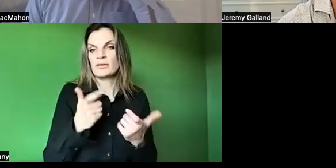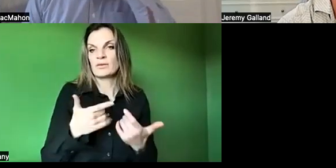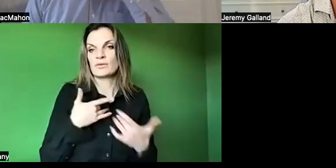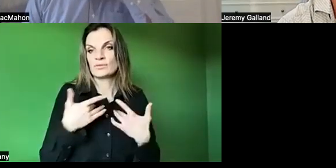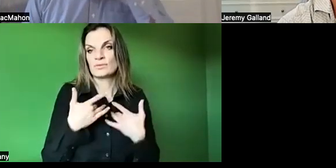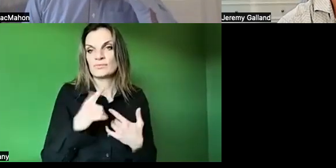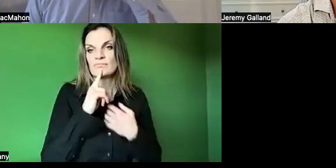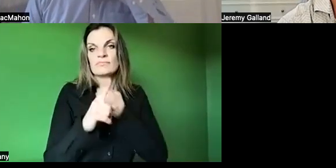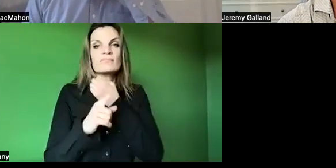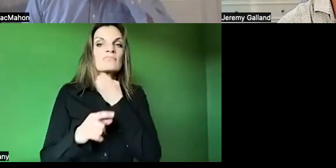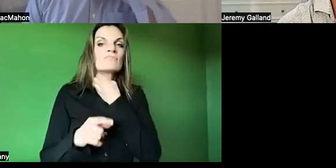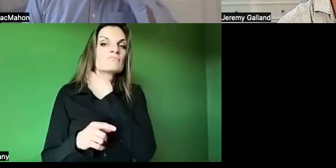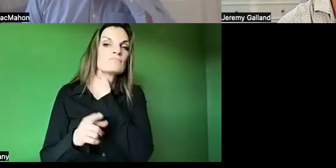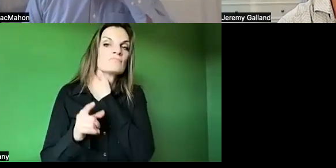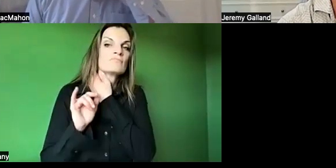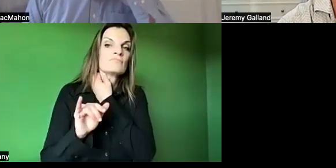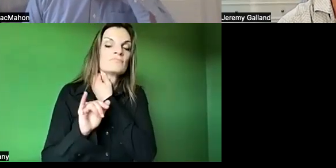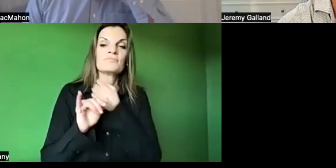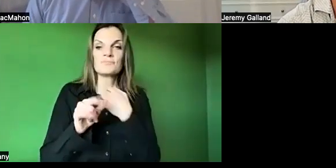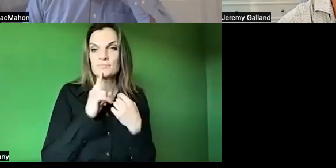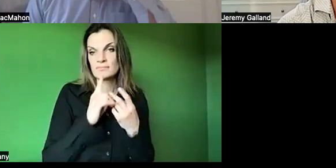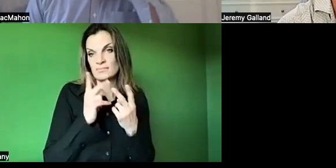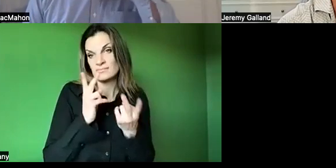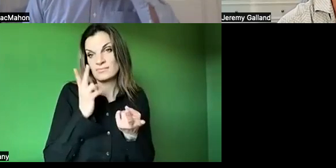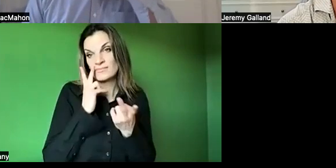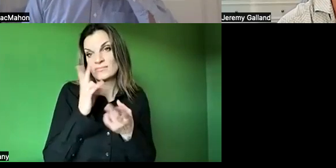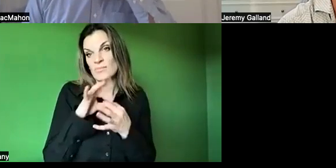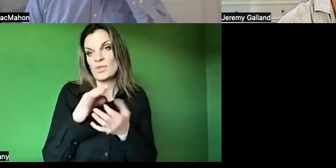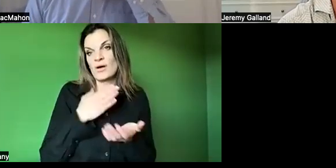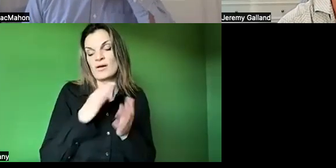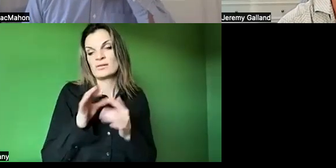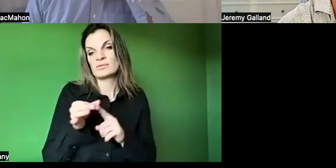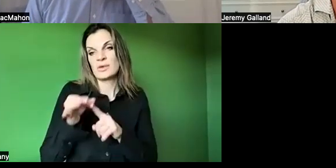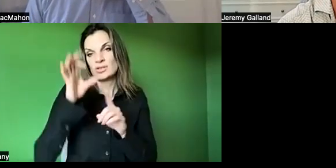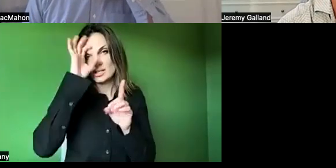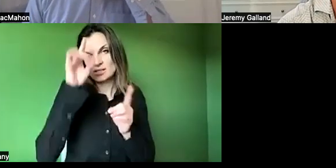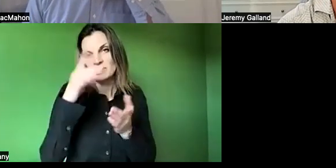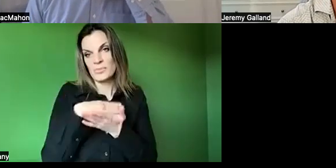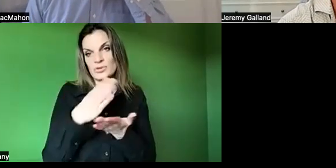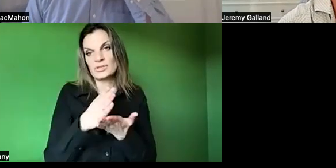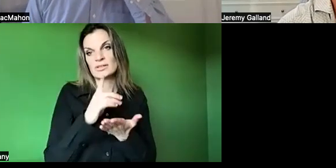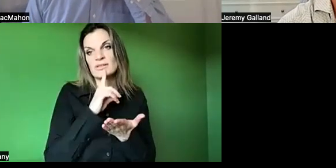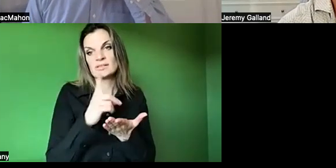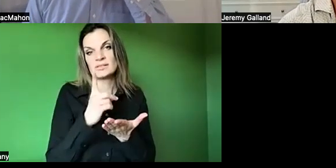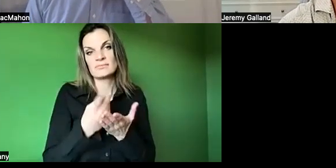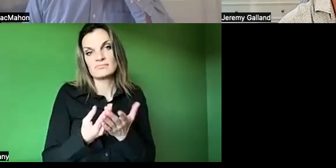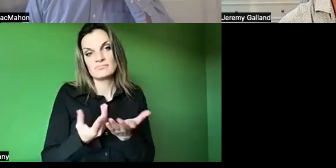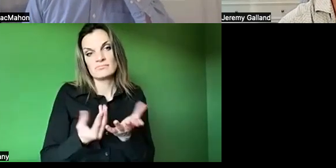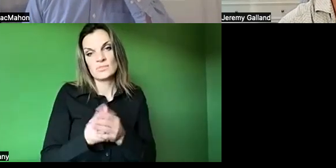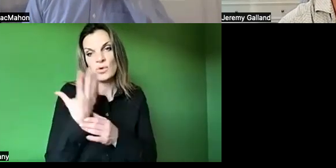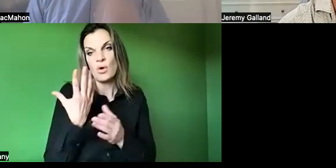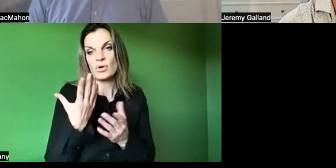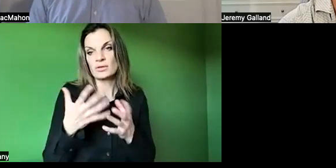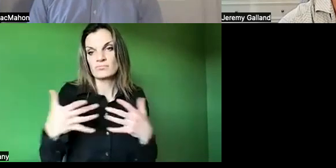district is visible as you see how our special education budget is growing. It's